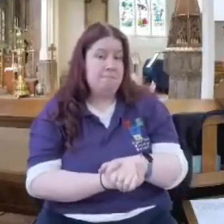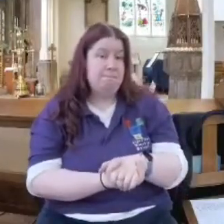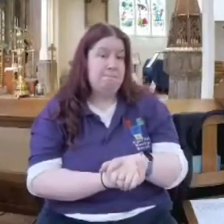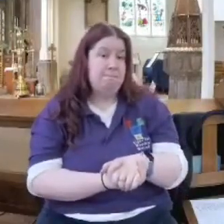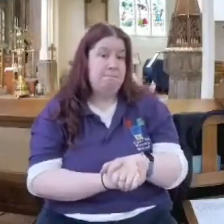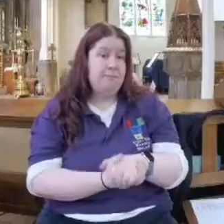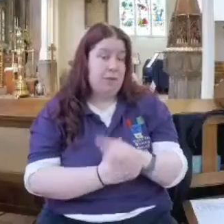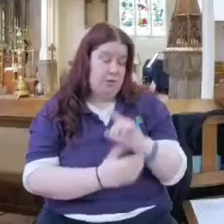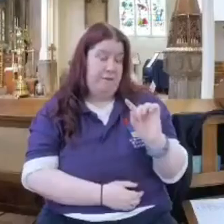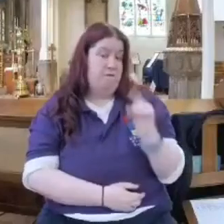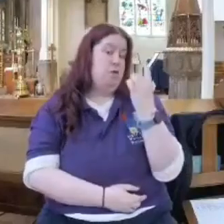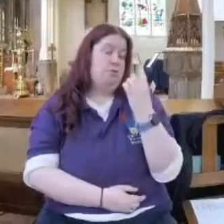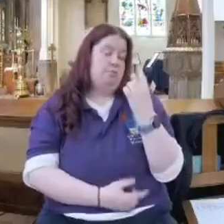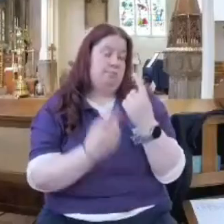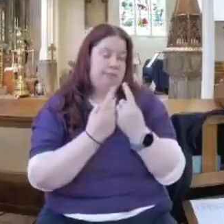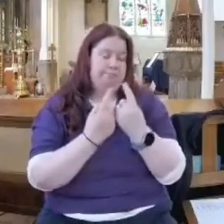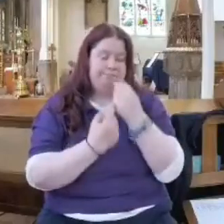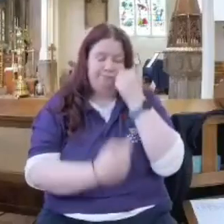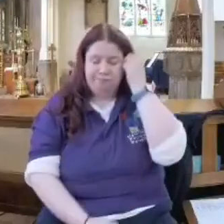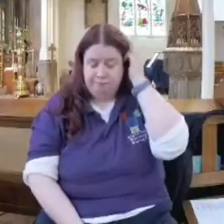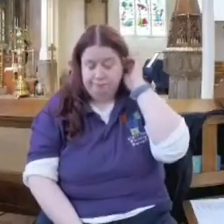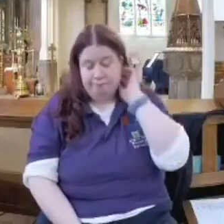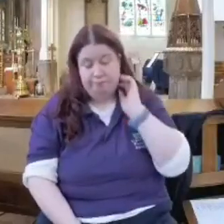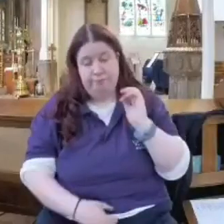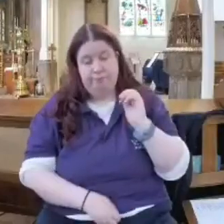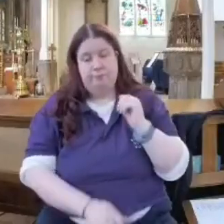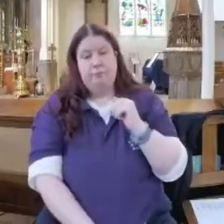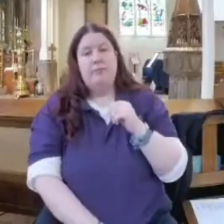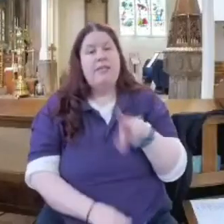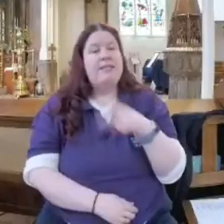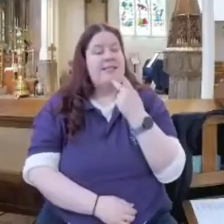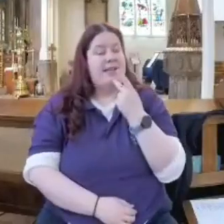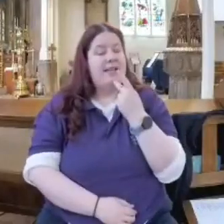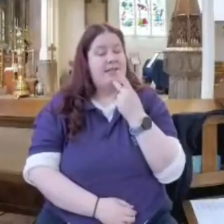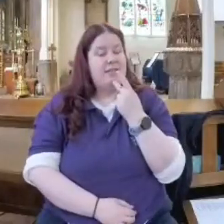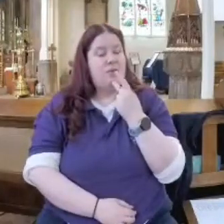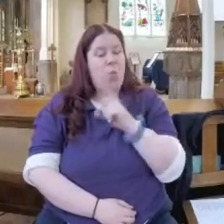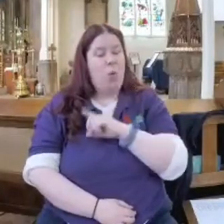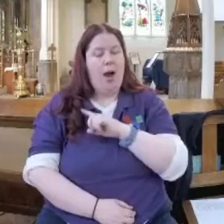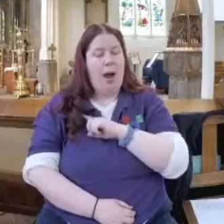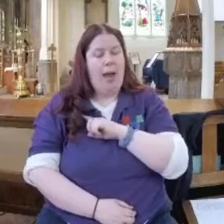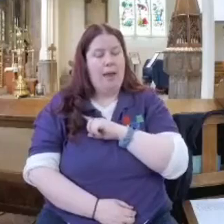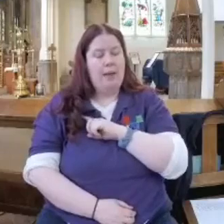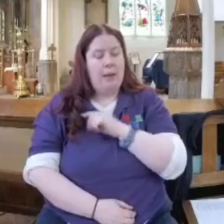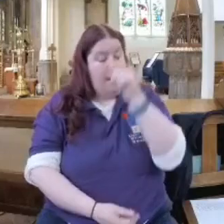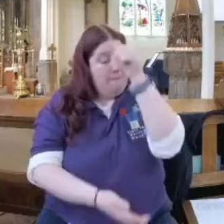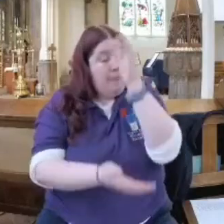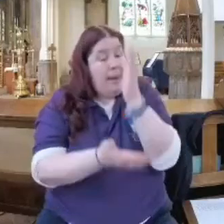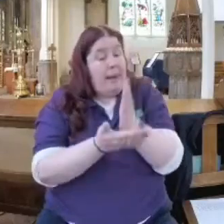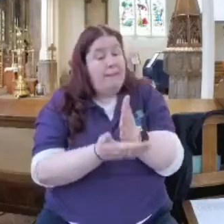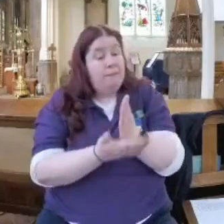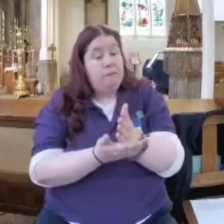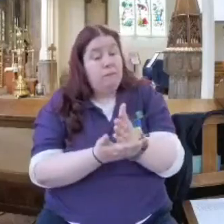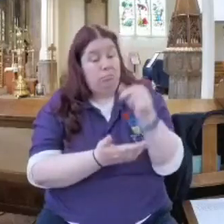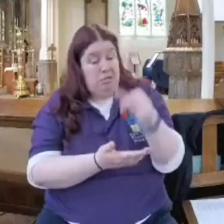So that's the first reason. Okay. A second reason why belief in the creed is important.